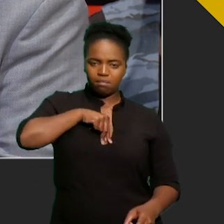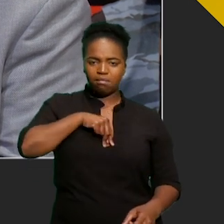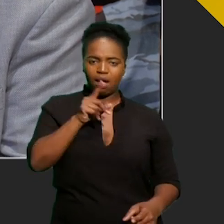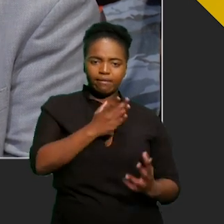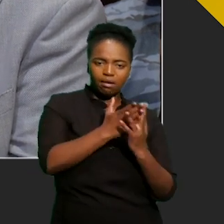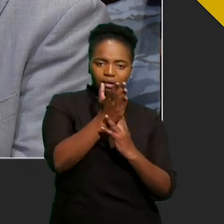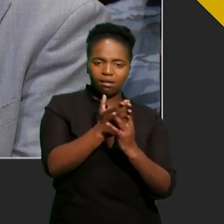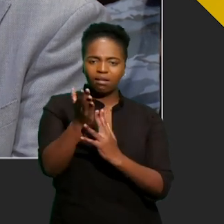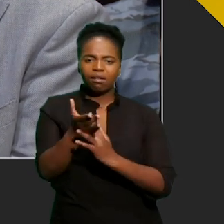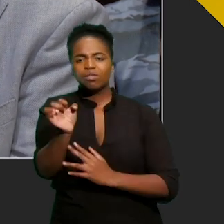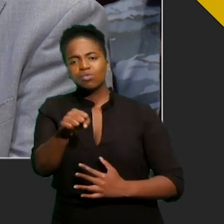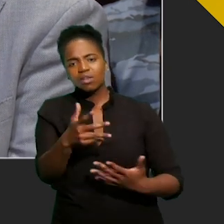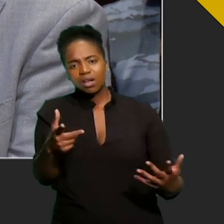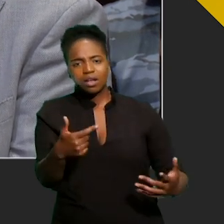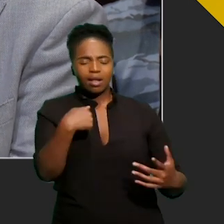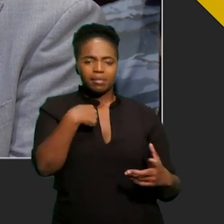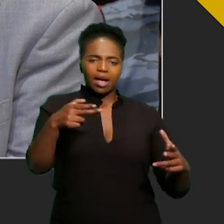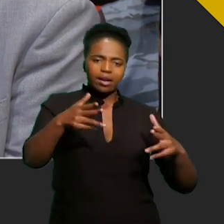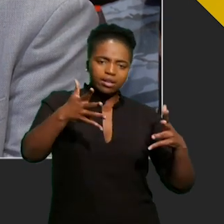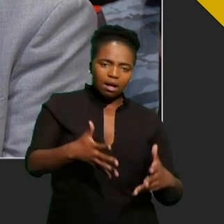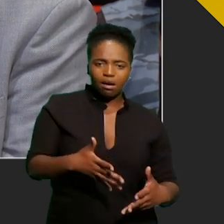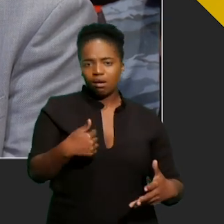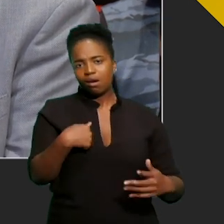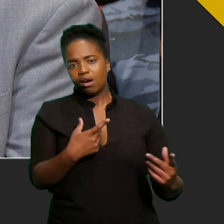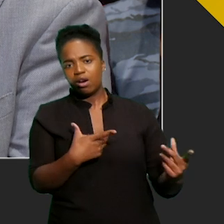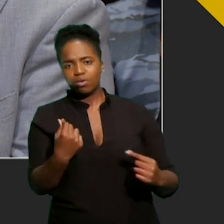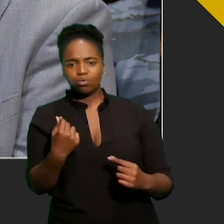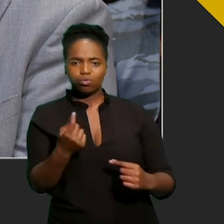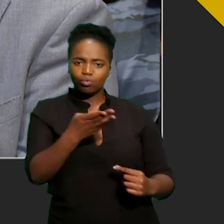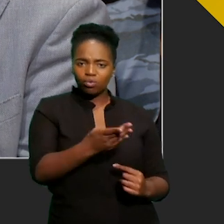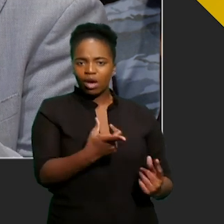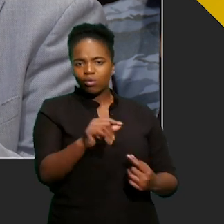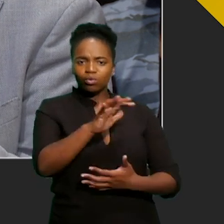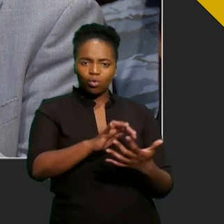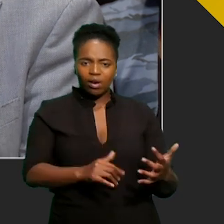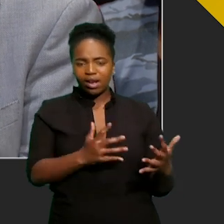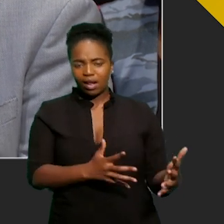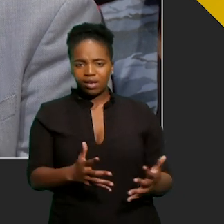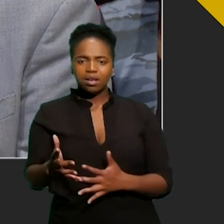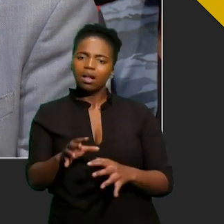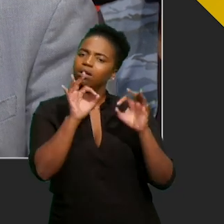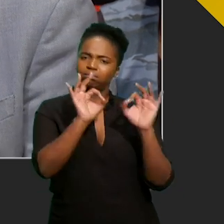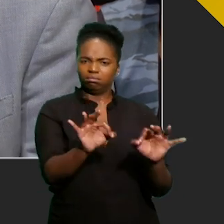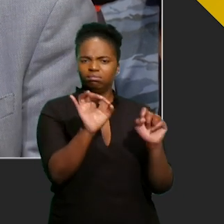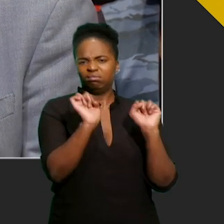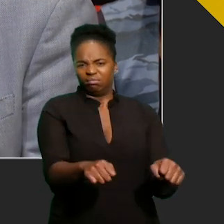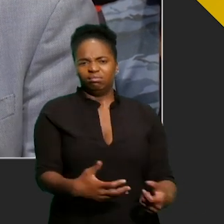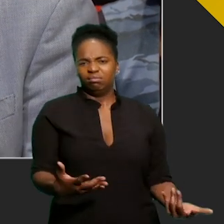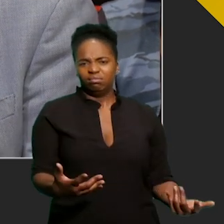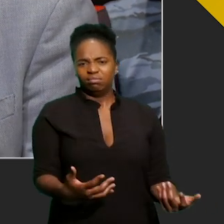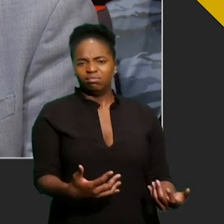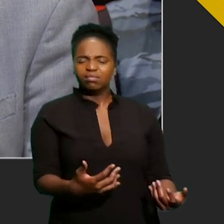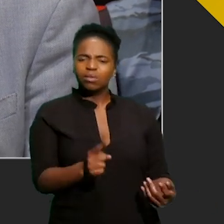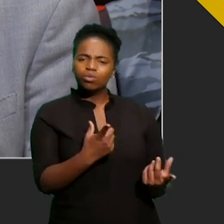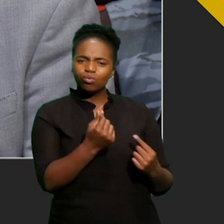such and such an institution. I have an editor who has authorized me to be here. I'm doing things that are legit. That's all that